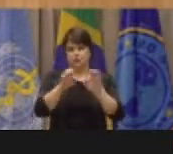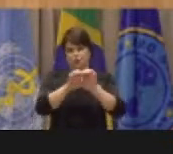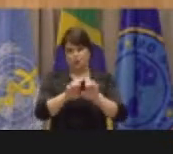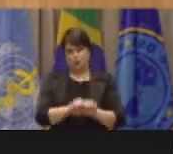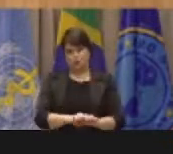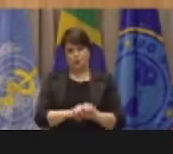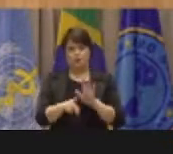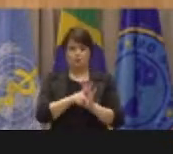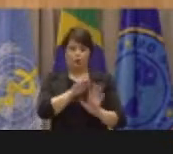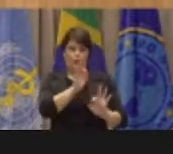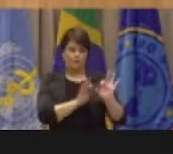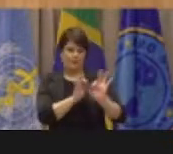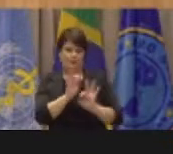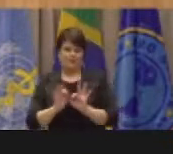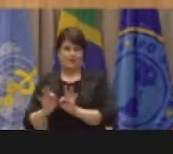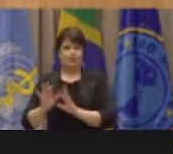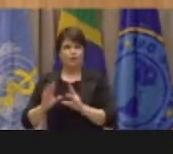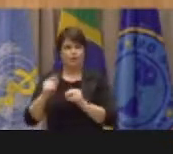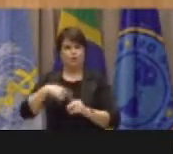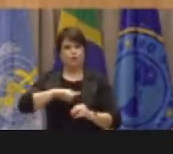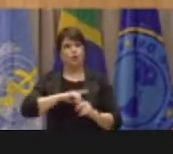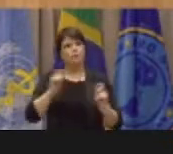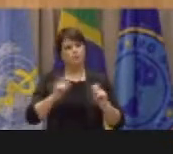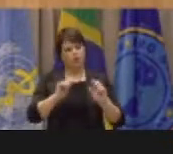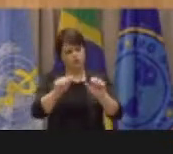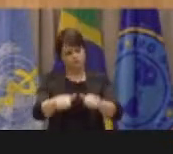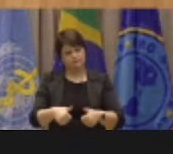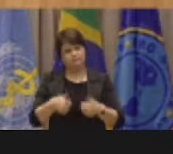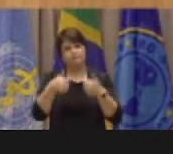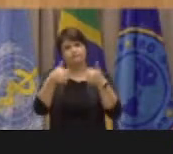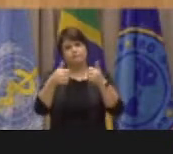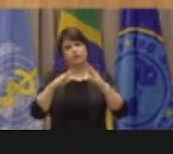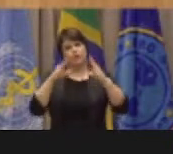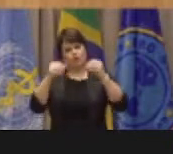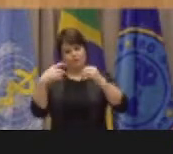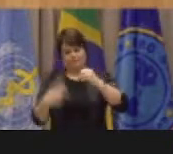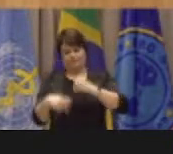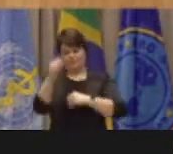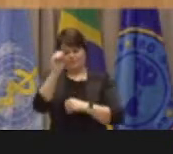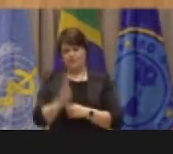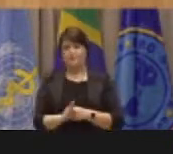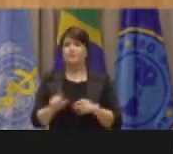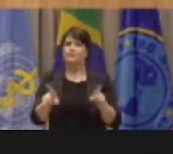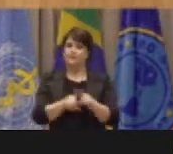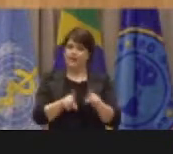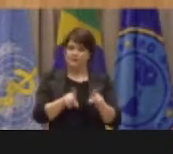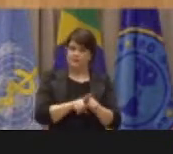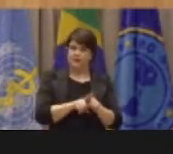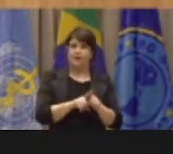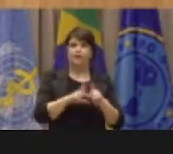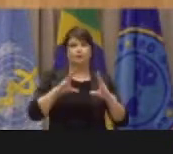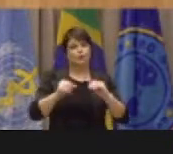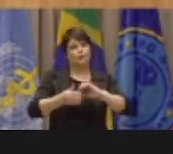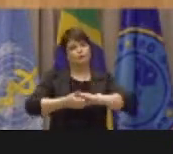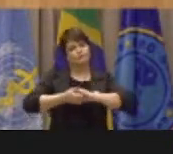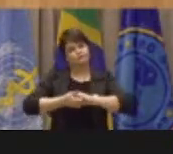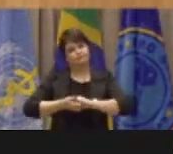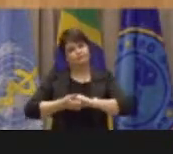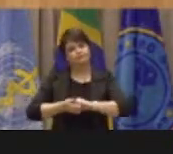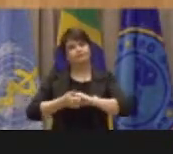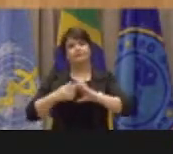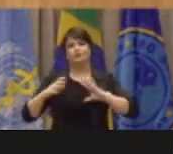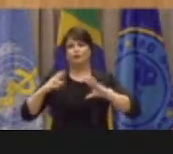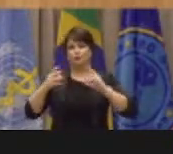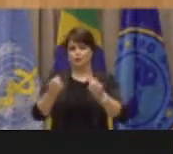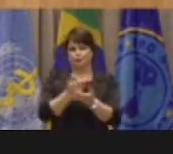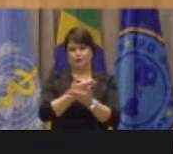ANSUS in its structure, governance, and I believe that we are doing